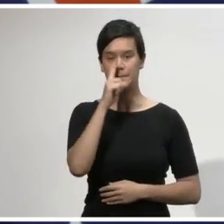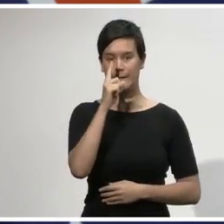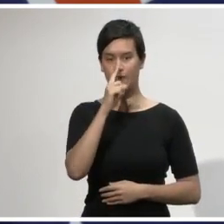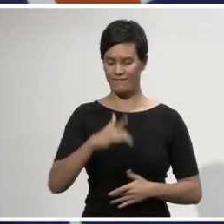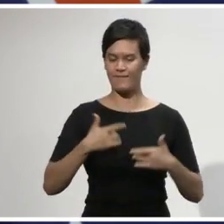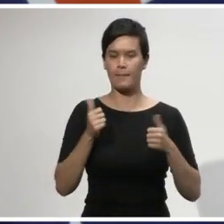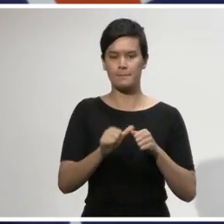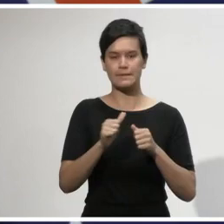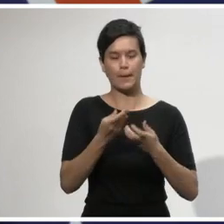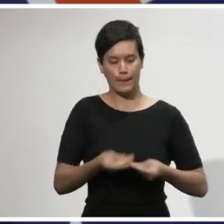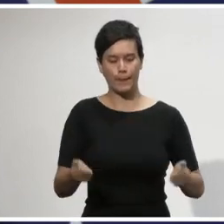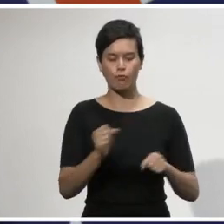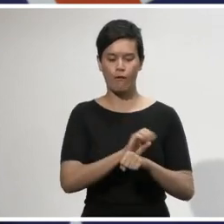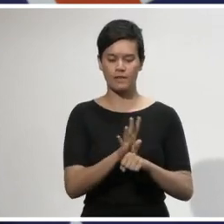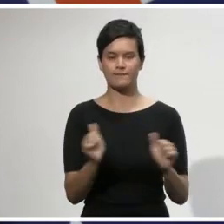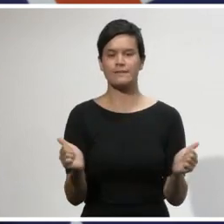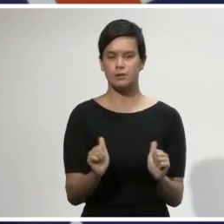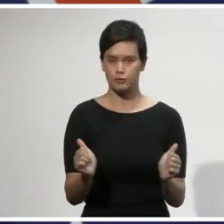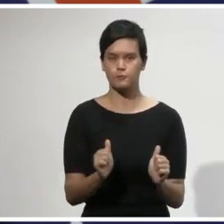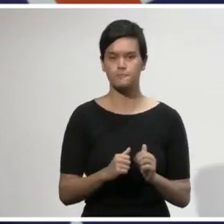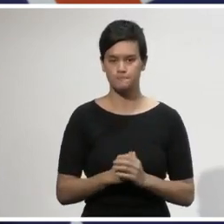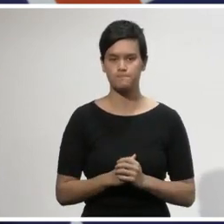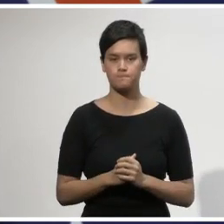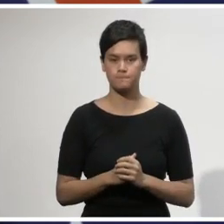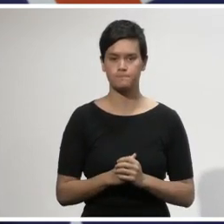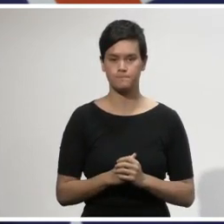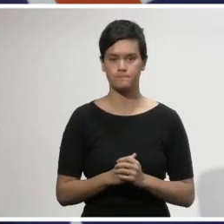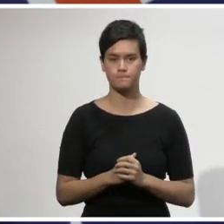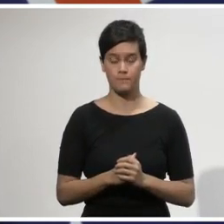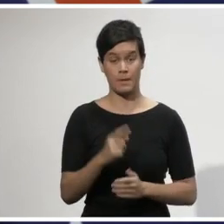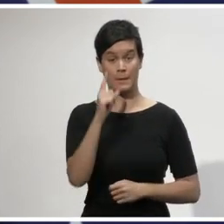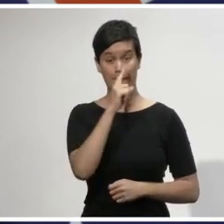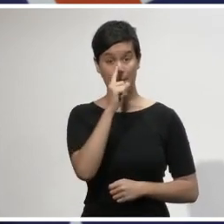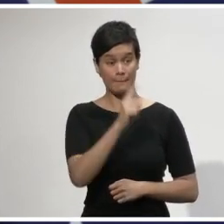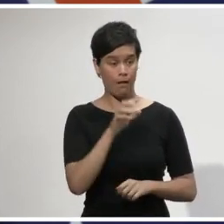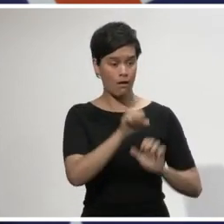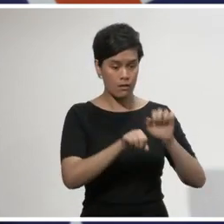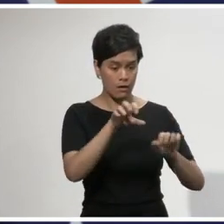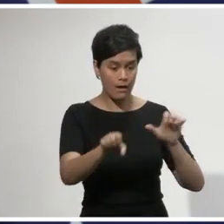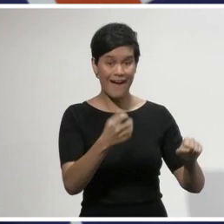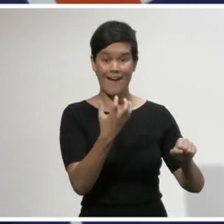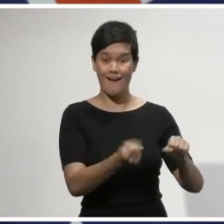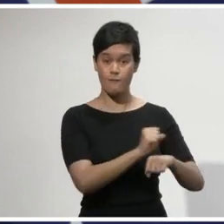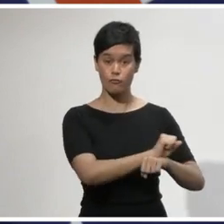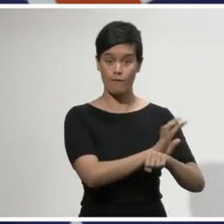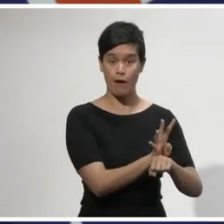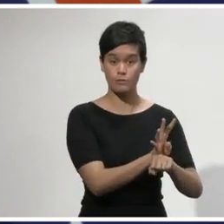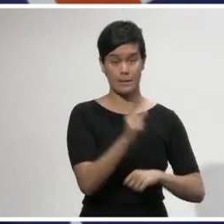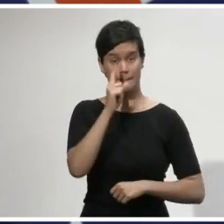We can continue to report that we have more people recovered than new combined cases. The